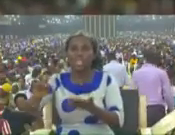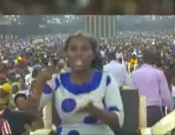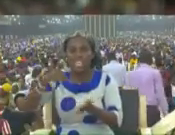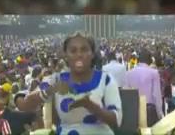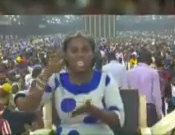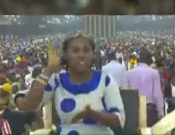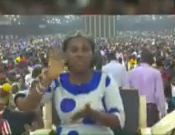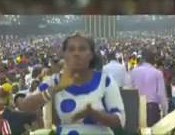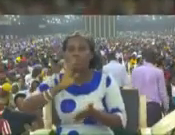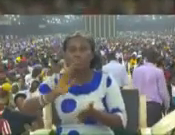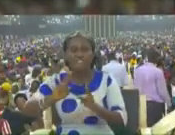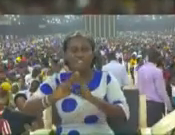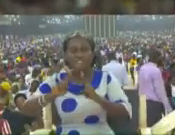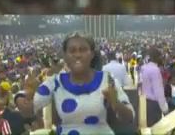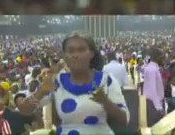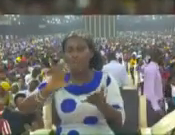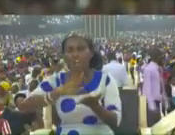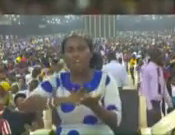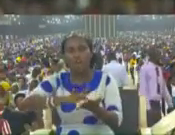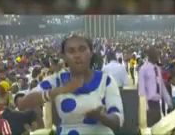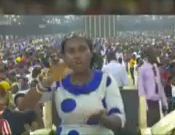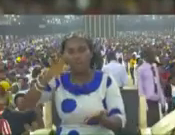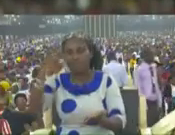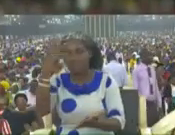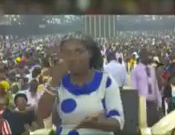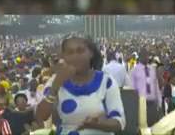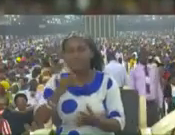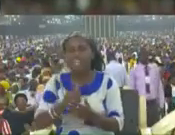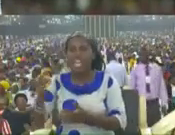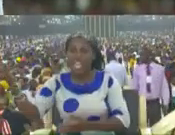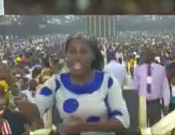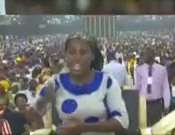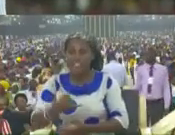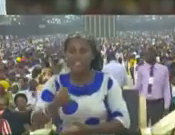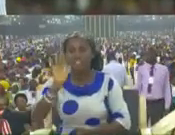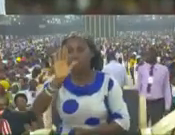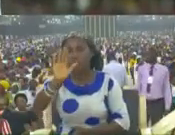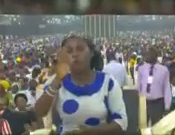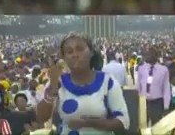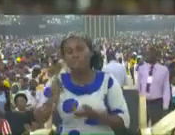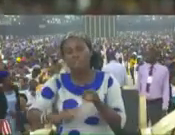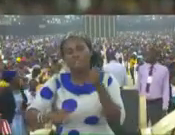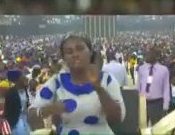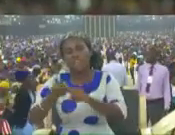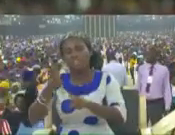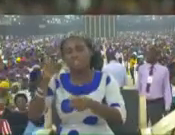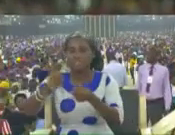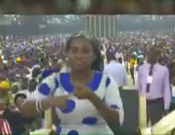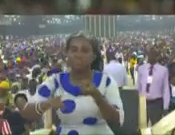very glorious. Invite your friends, your relatives,